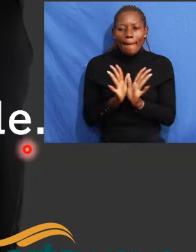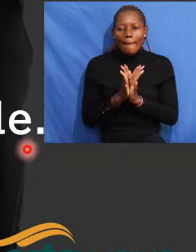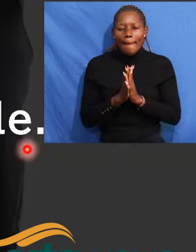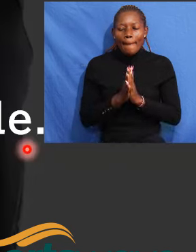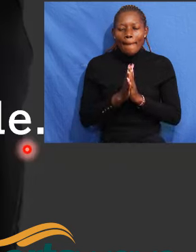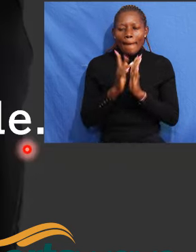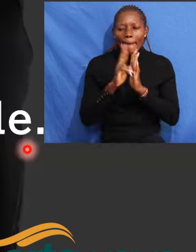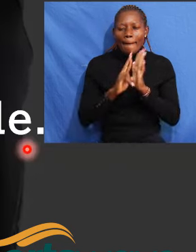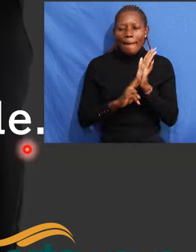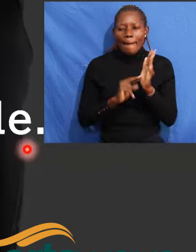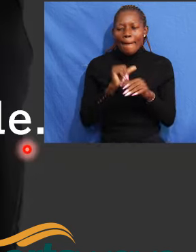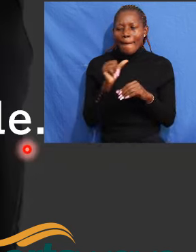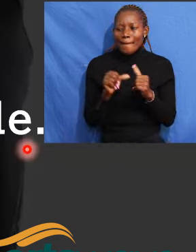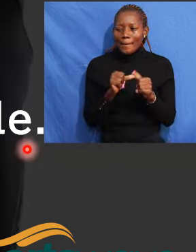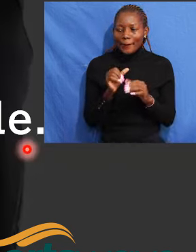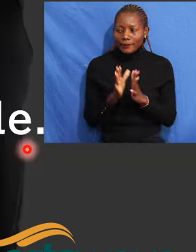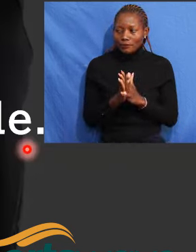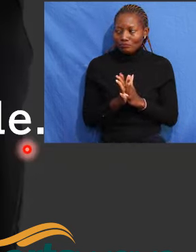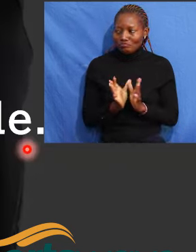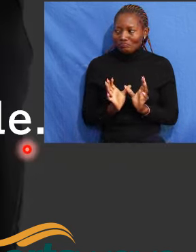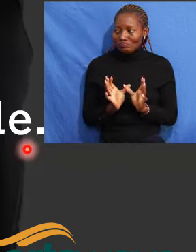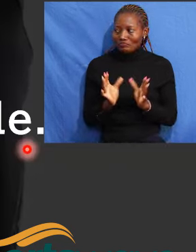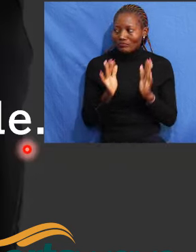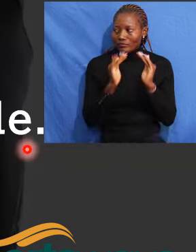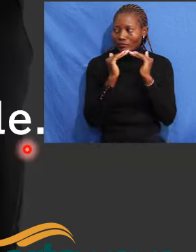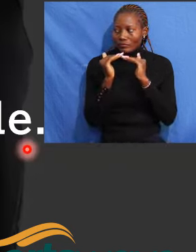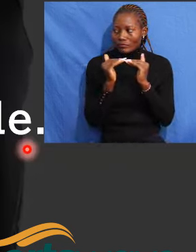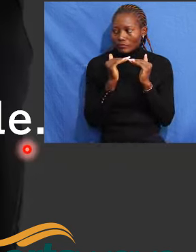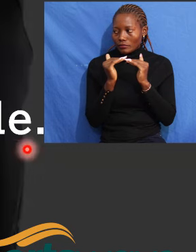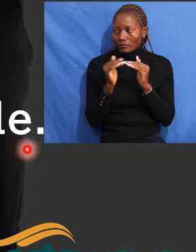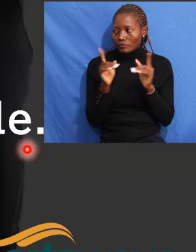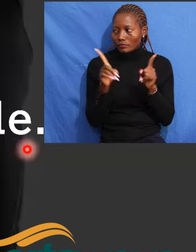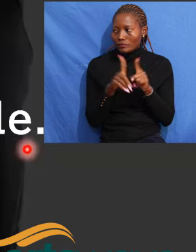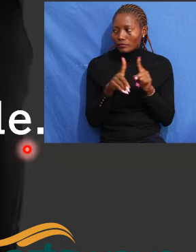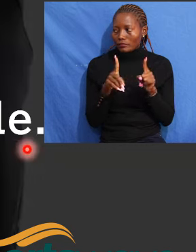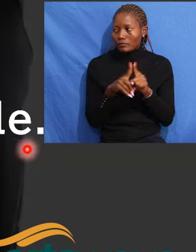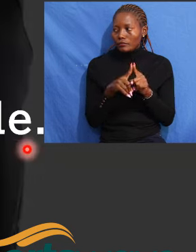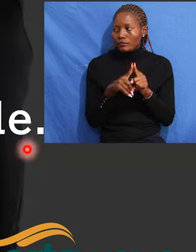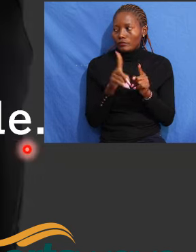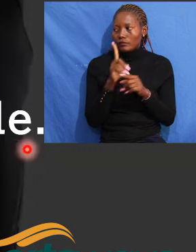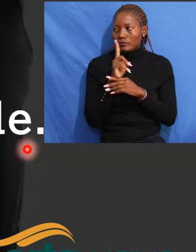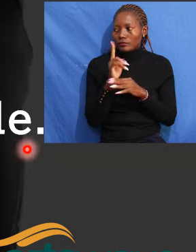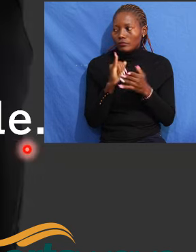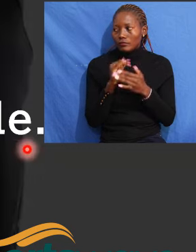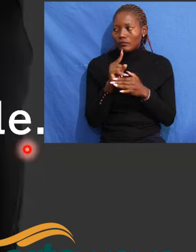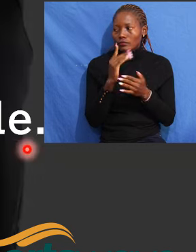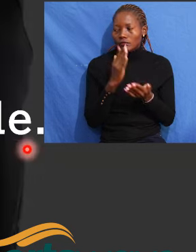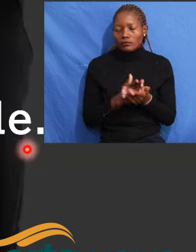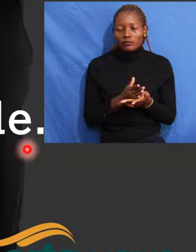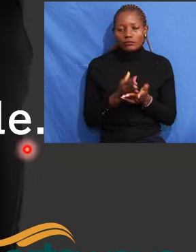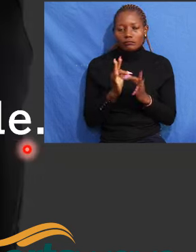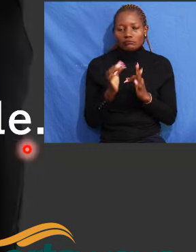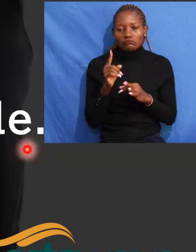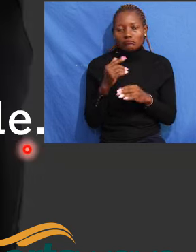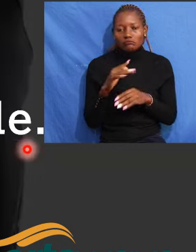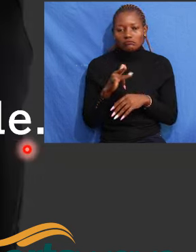body part, pressure level, and so on. And make sure to stop using them if feeling